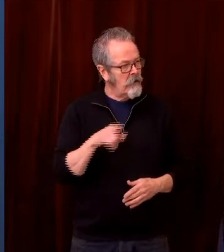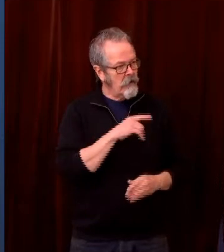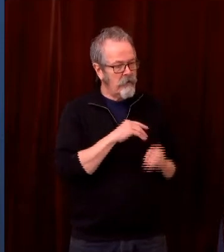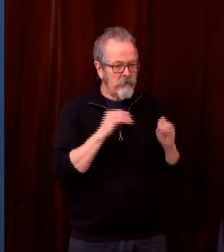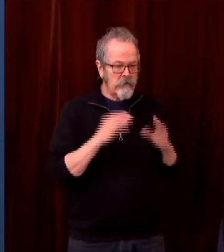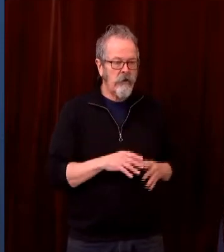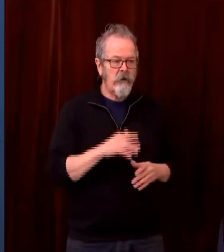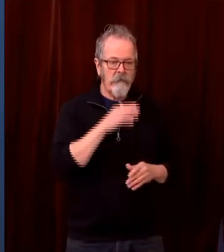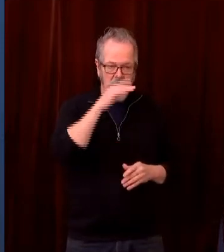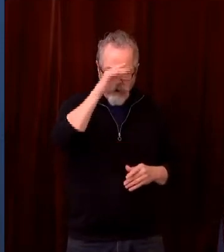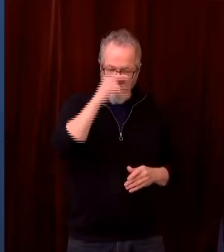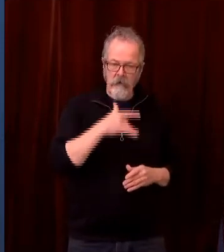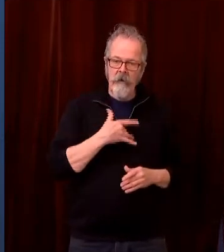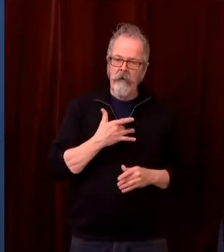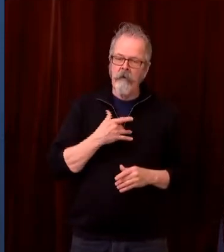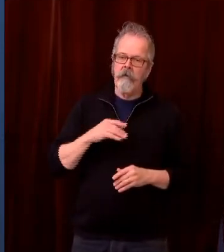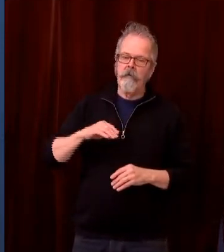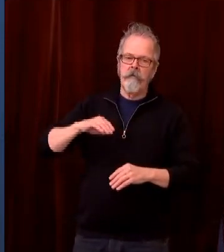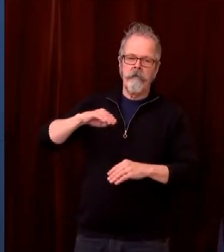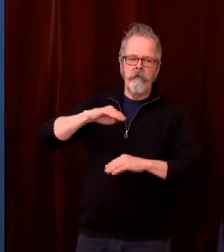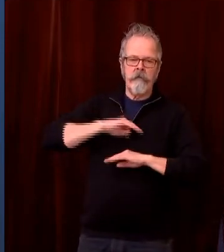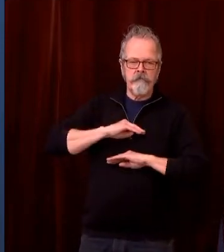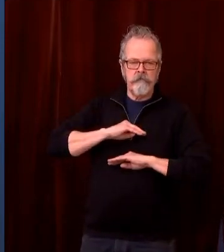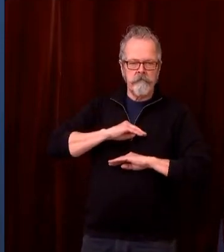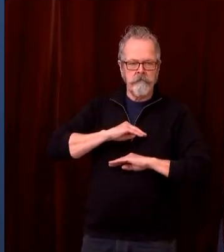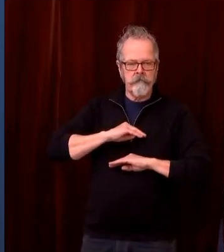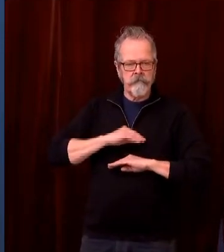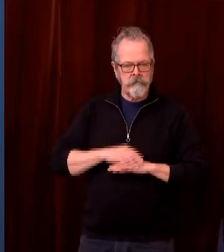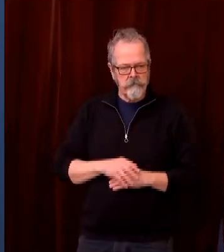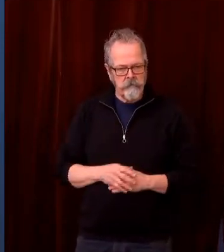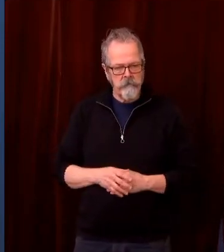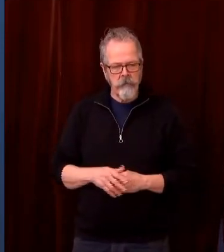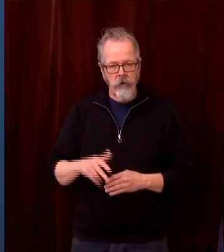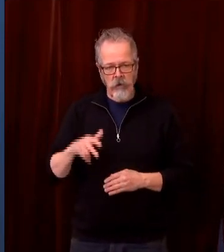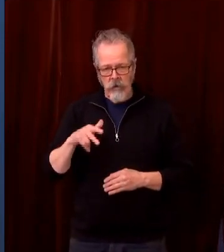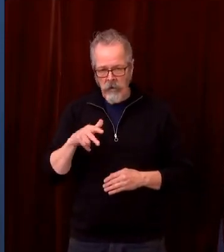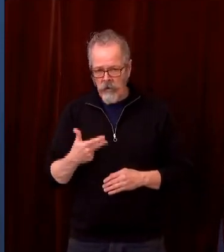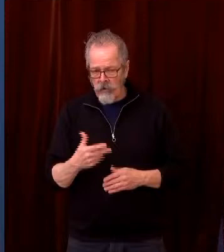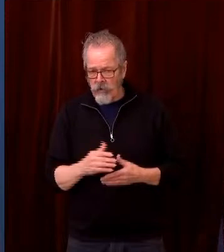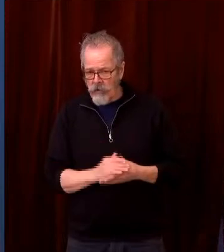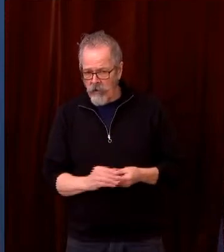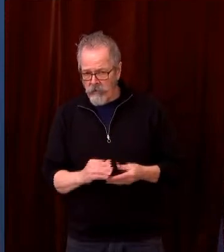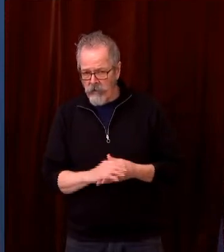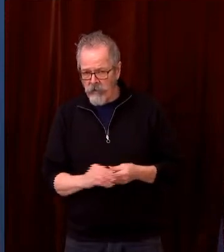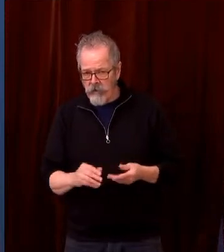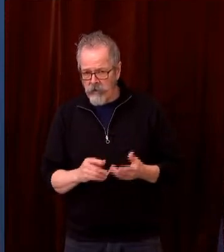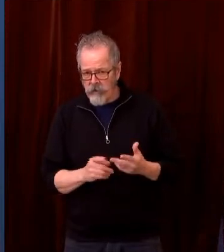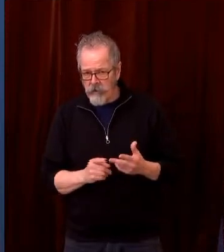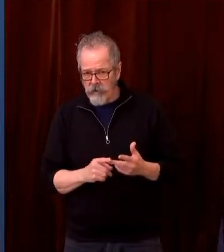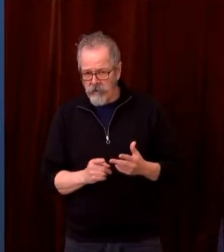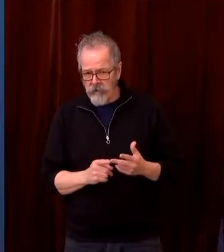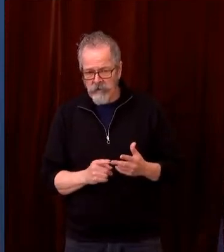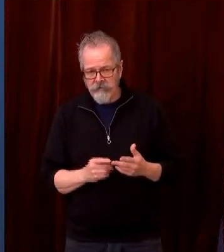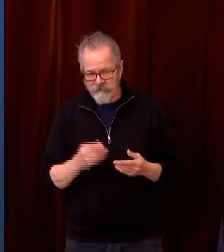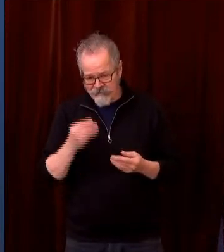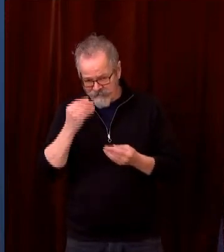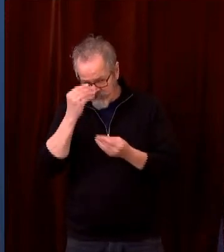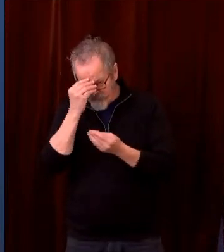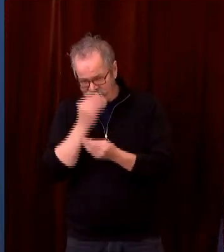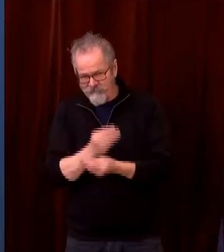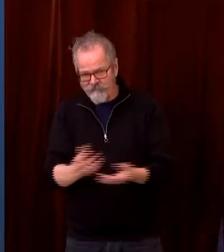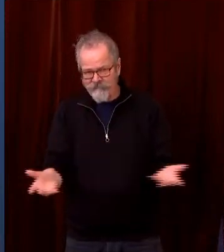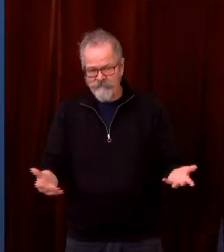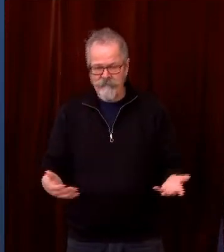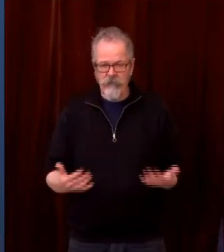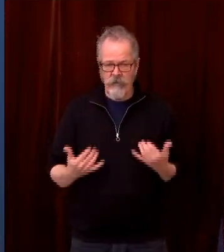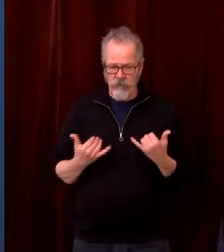is that there's no zero risk. Anytime you step out of your living room, there's some risk,